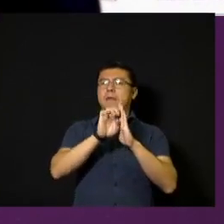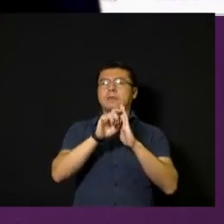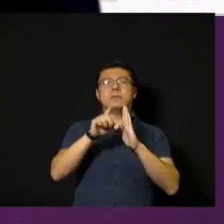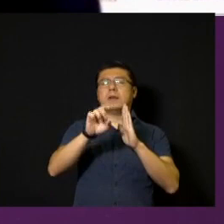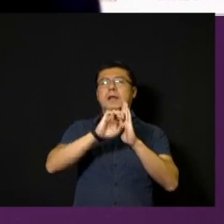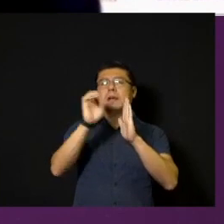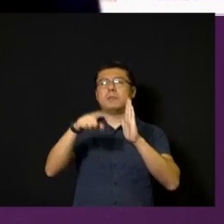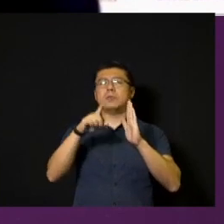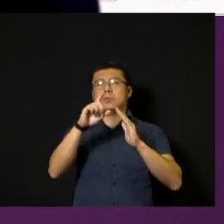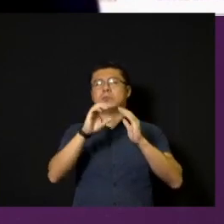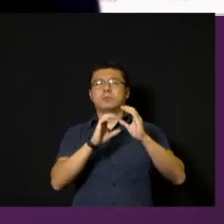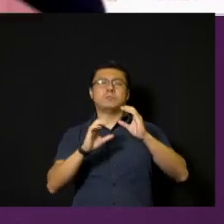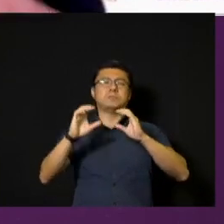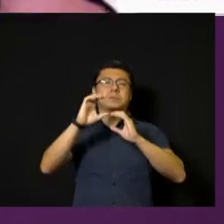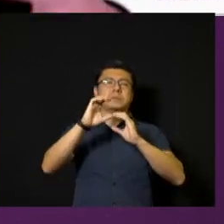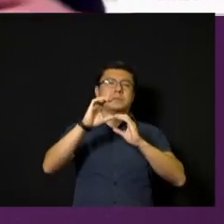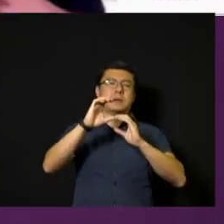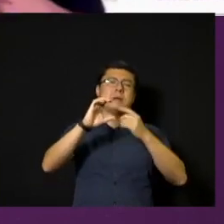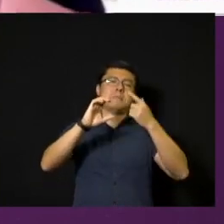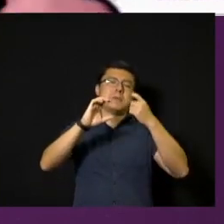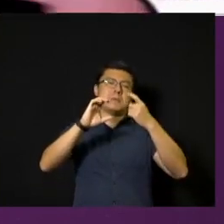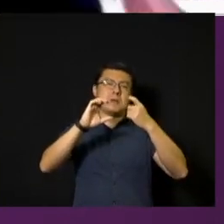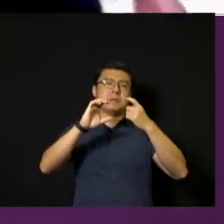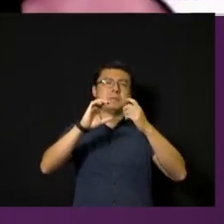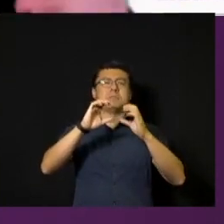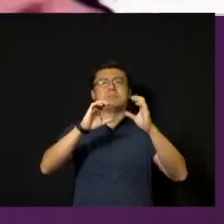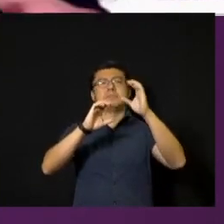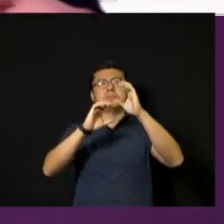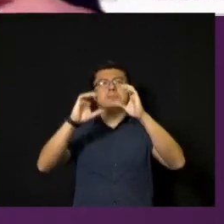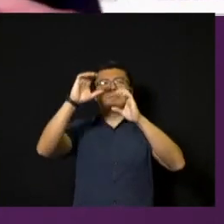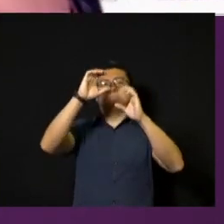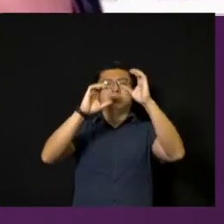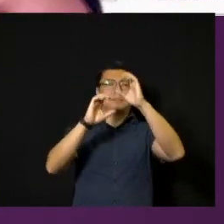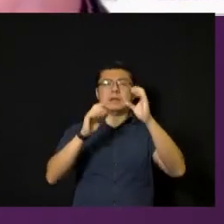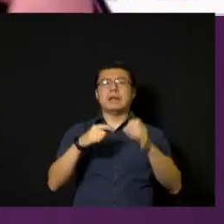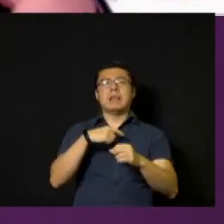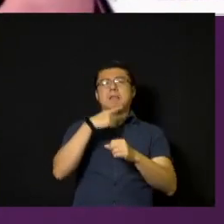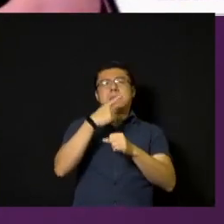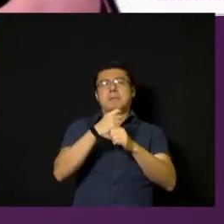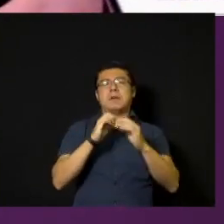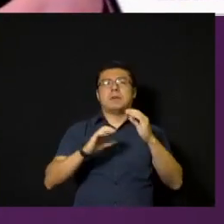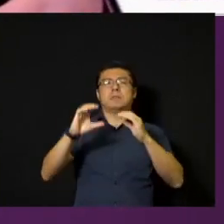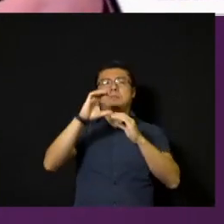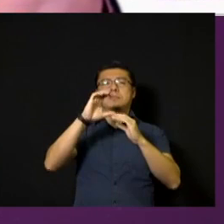in the first floor. You have silver. You have food.